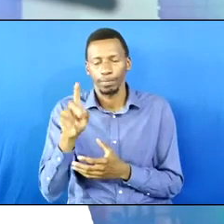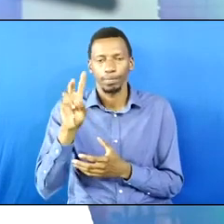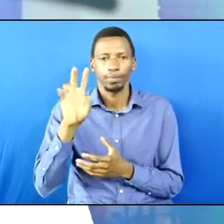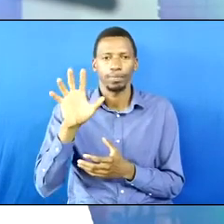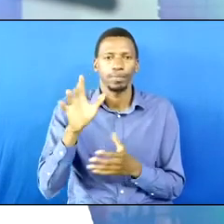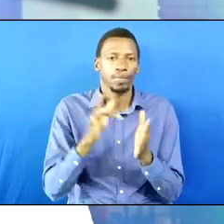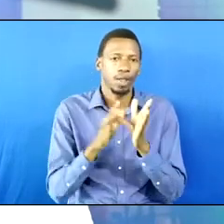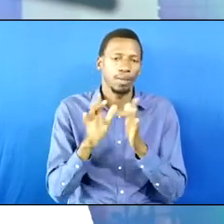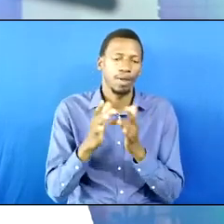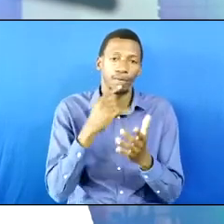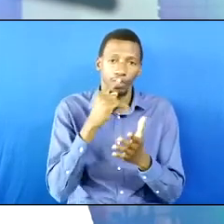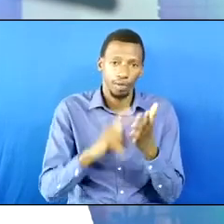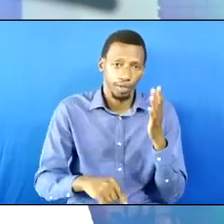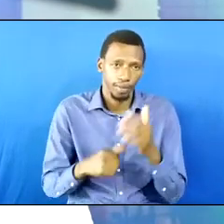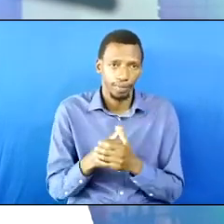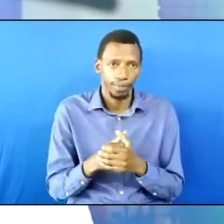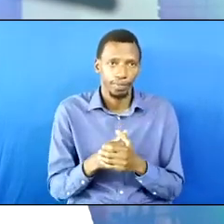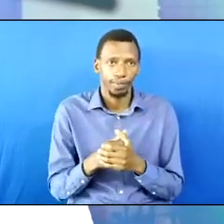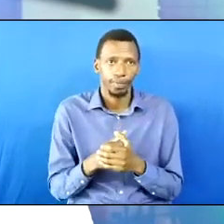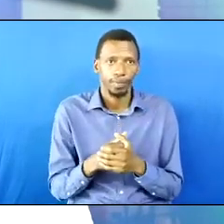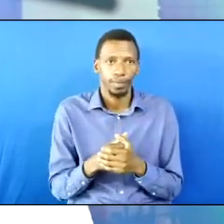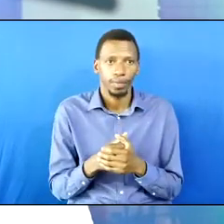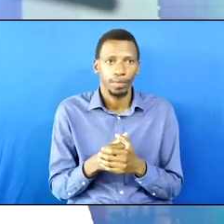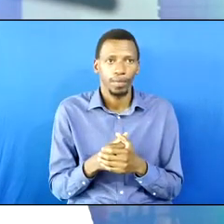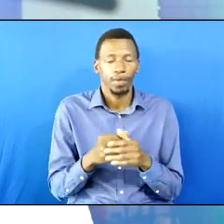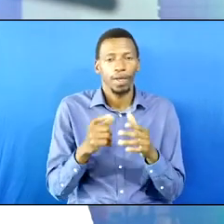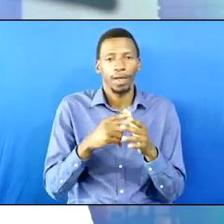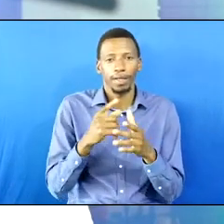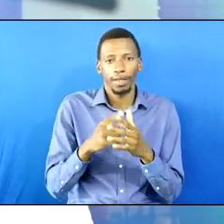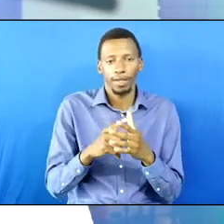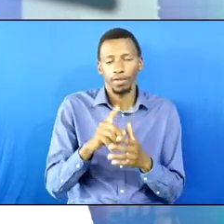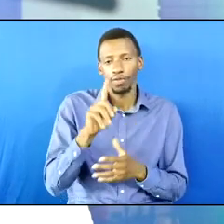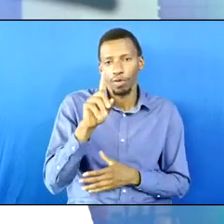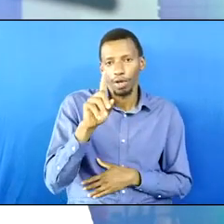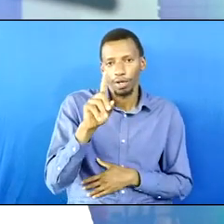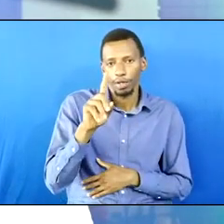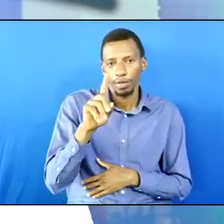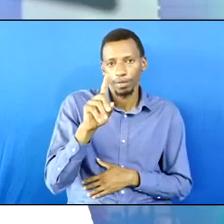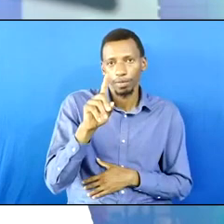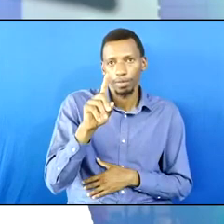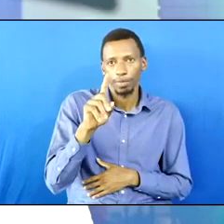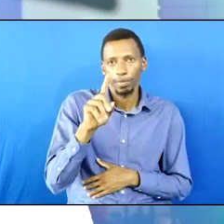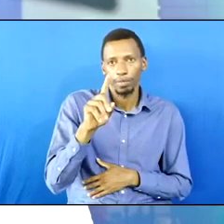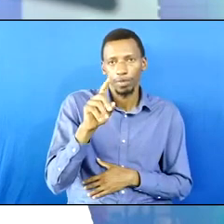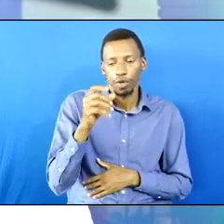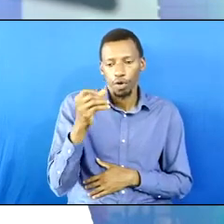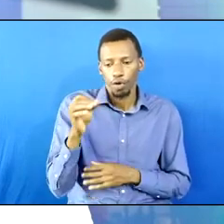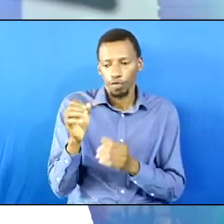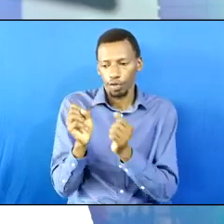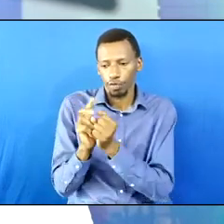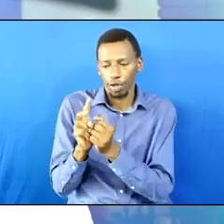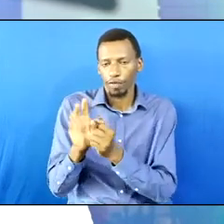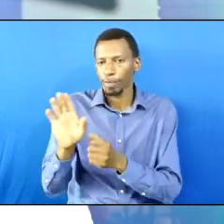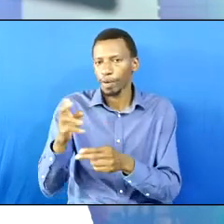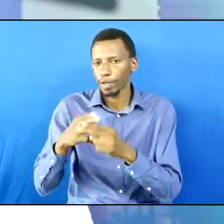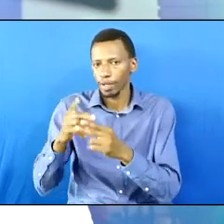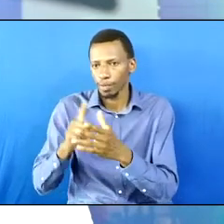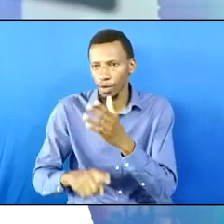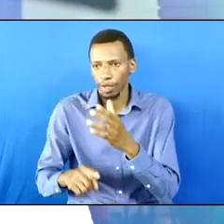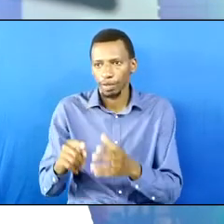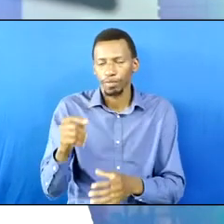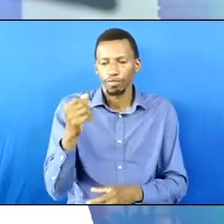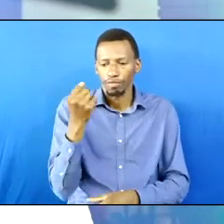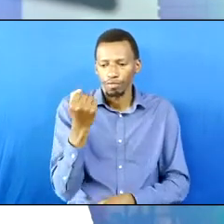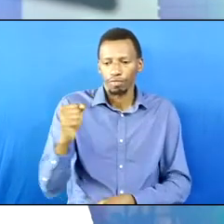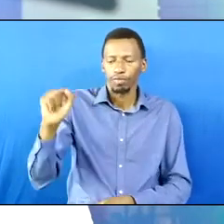25. And the Bible says, "Then one of the 12, called Judas Iscariot, went unto the